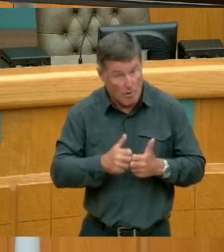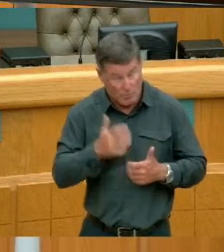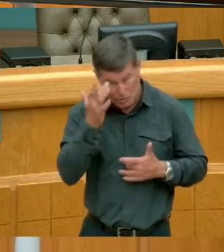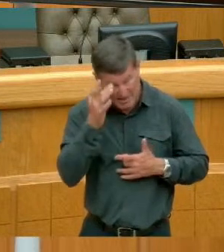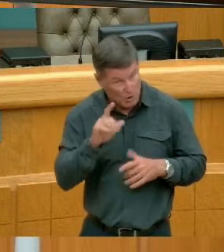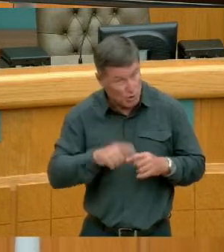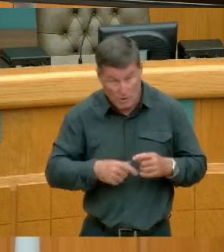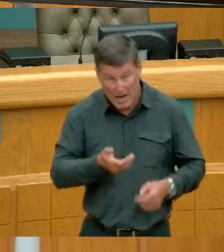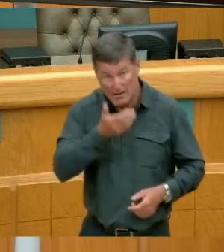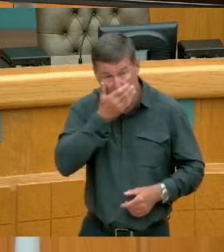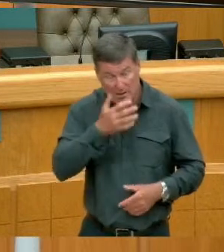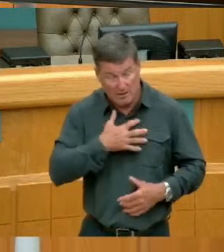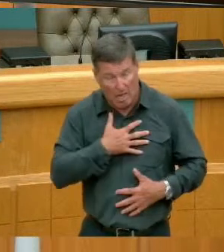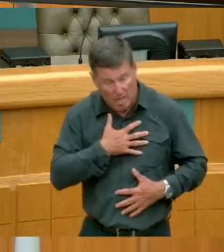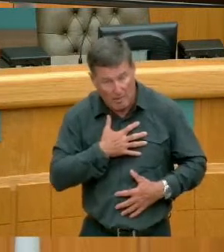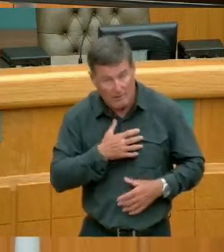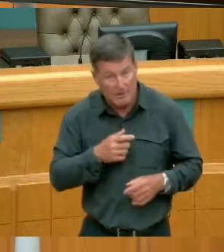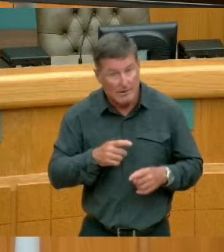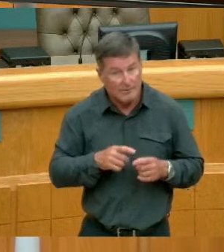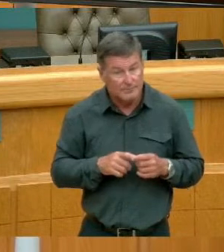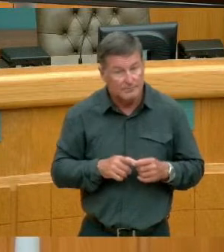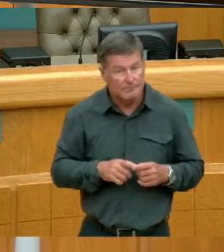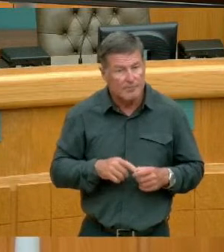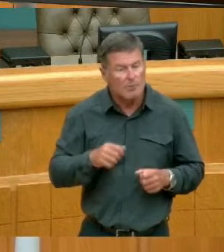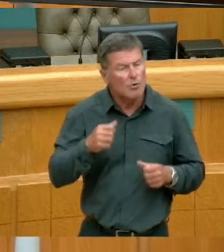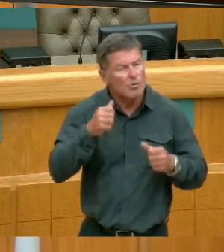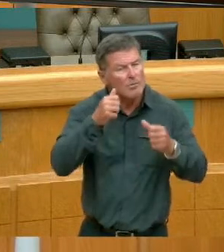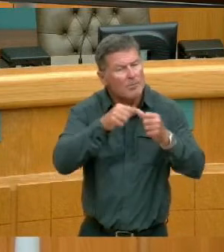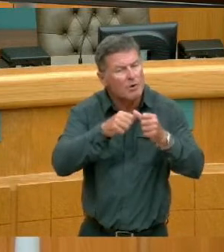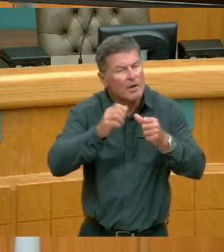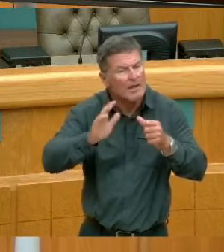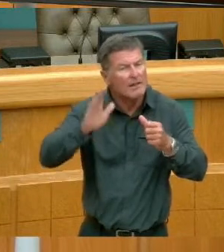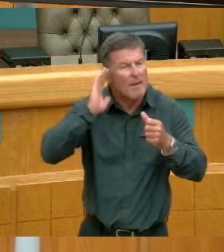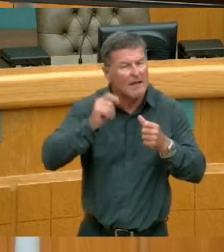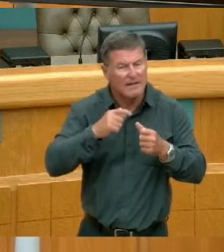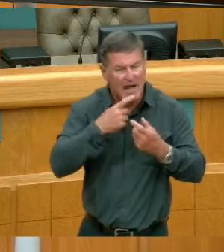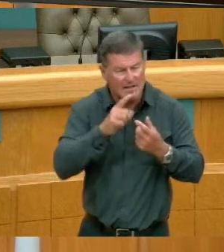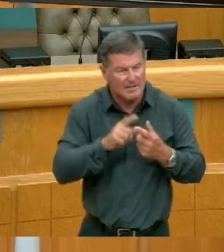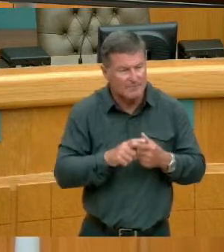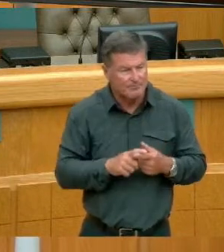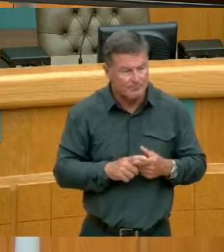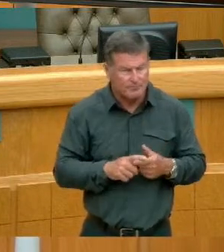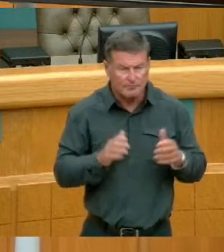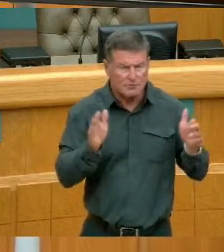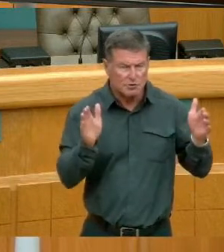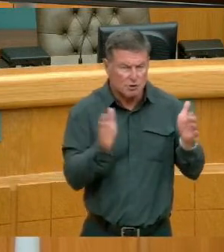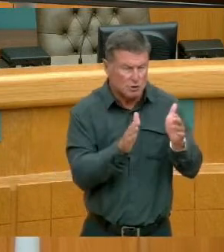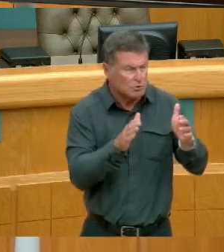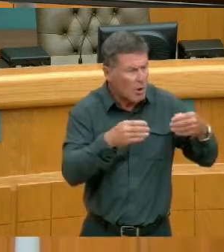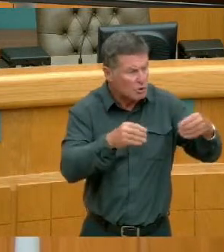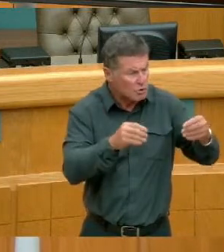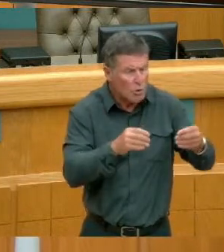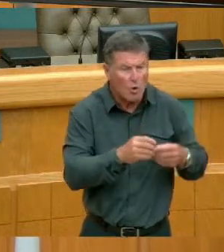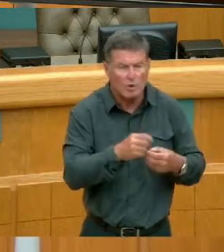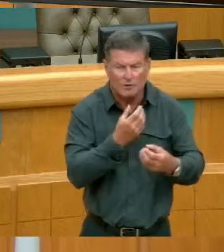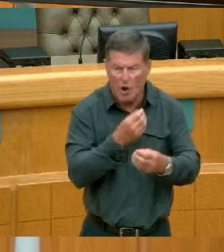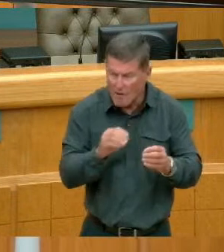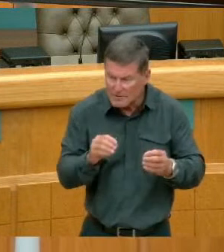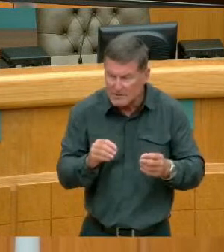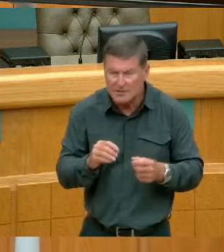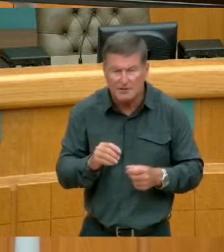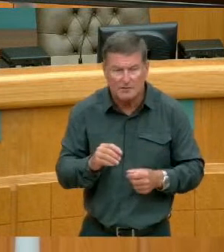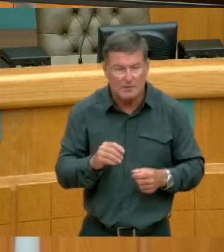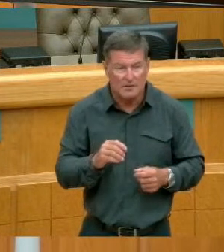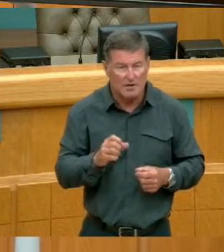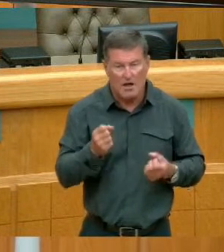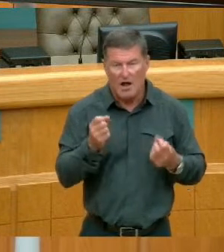wear them. But you know how before I had carved out, smaller shops and offices, and there